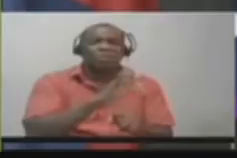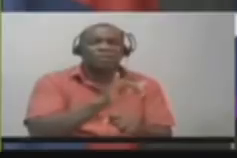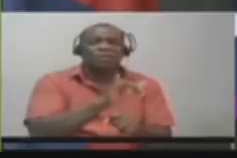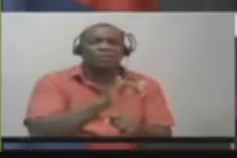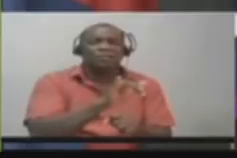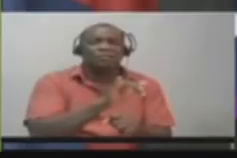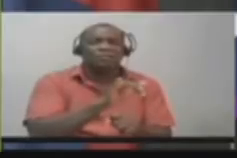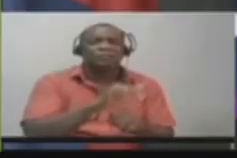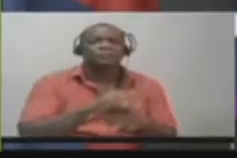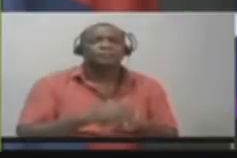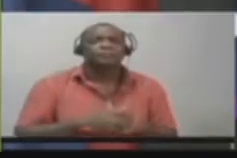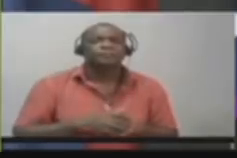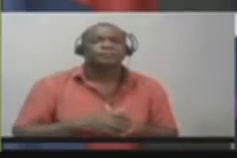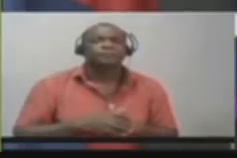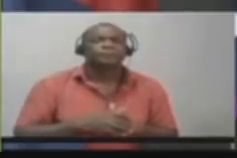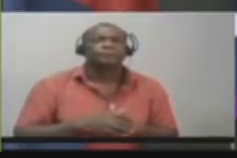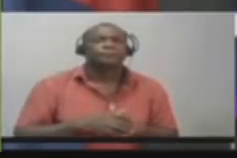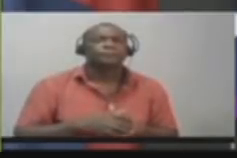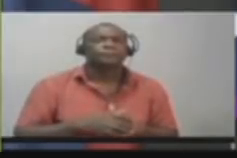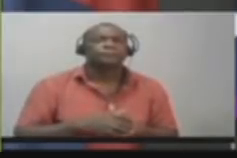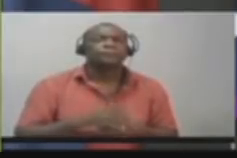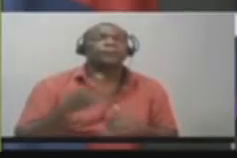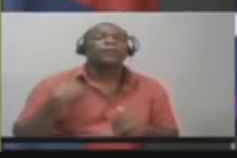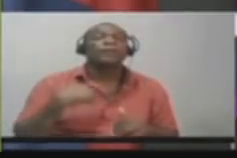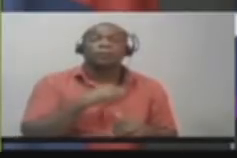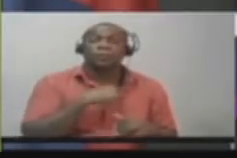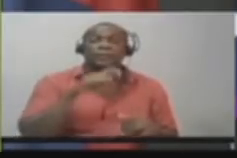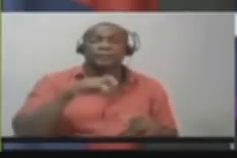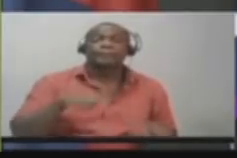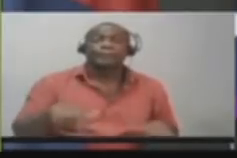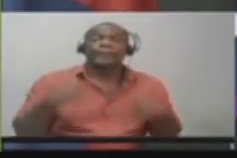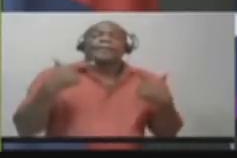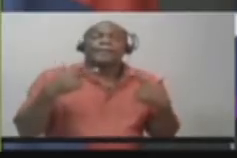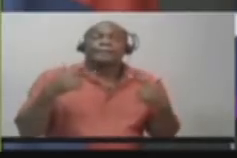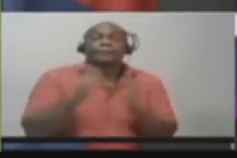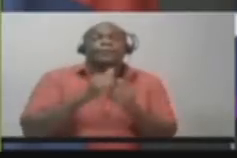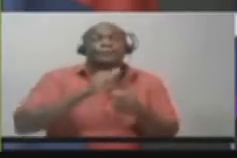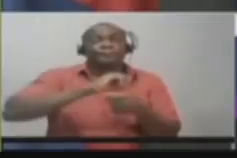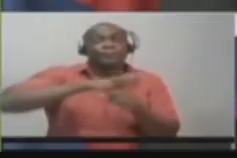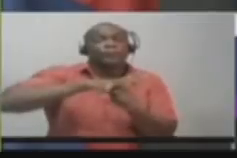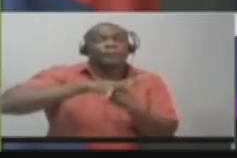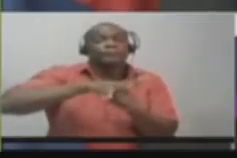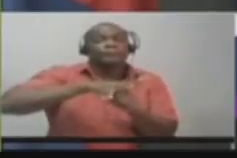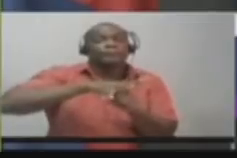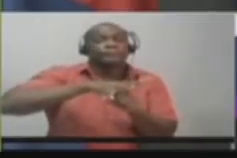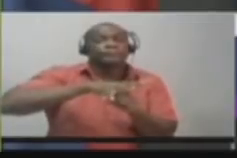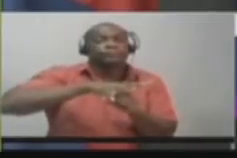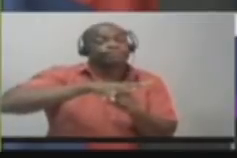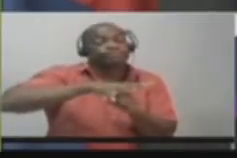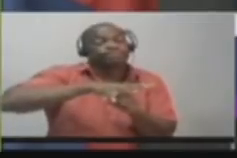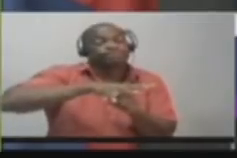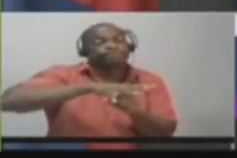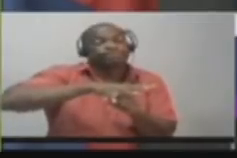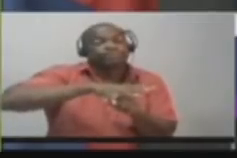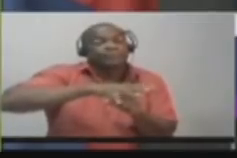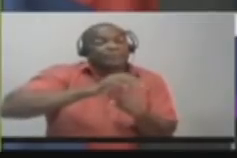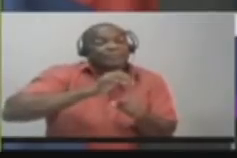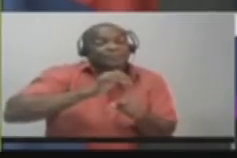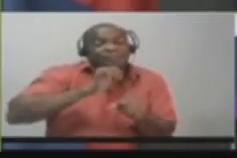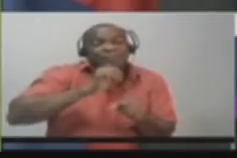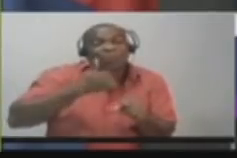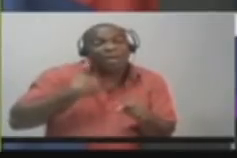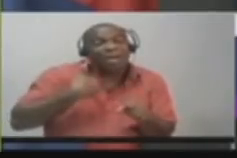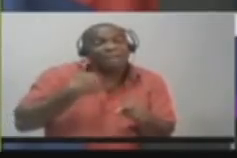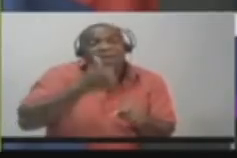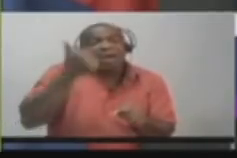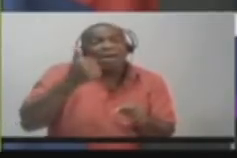Because we are living with the virus. There's no way out. Even as vaccinated